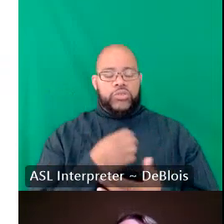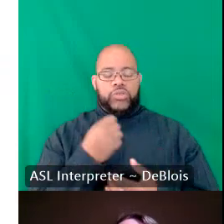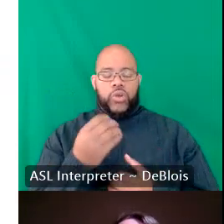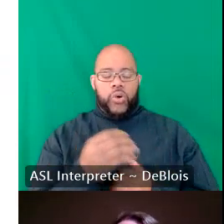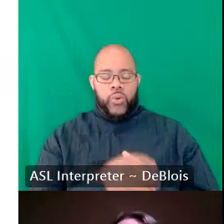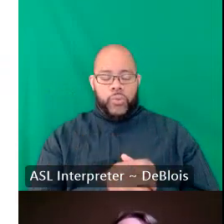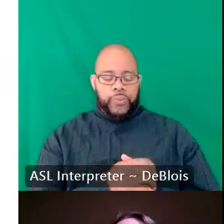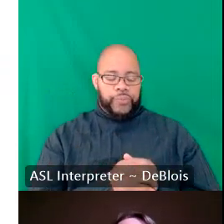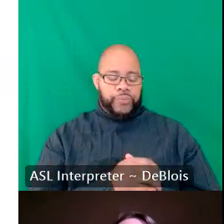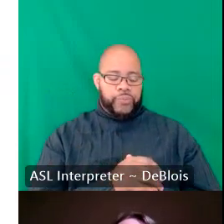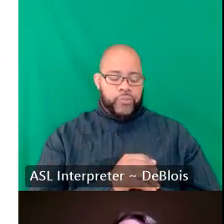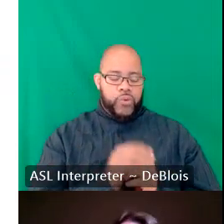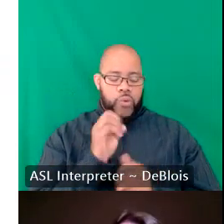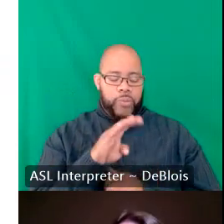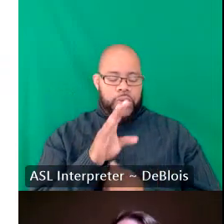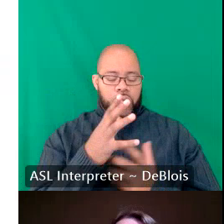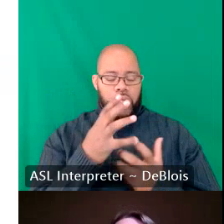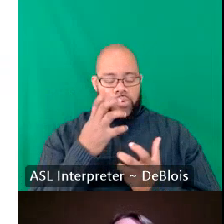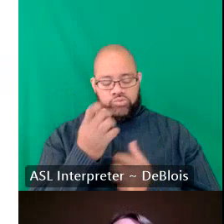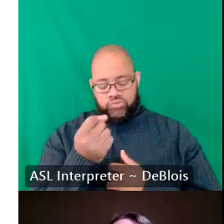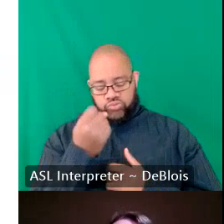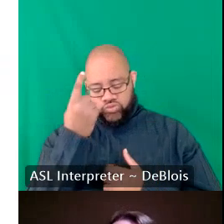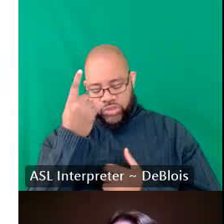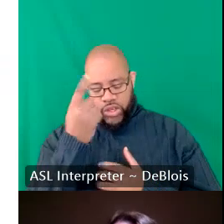So OMB wants to understand,